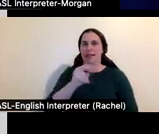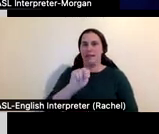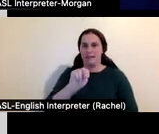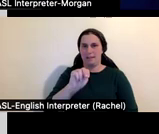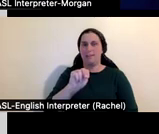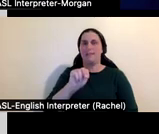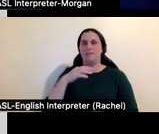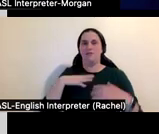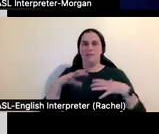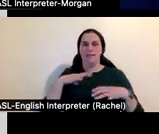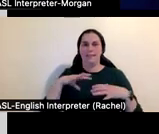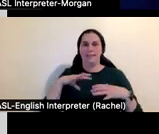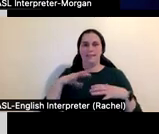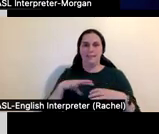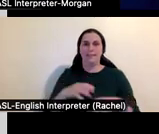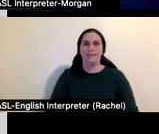Right.